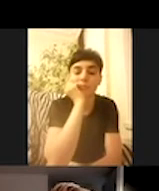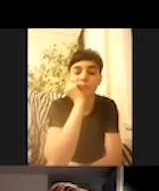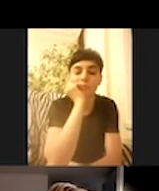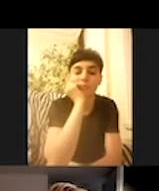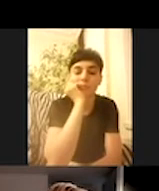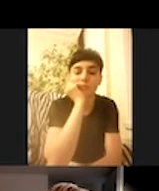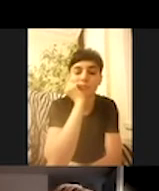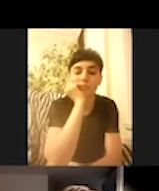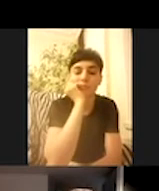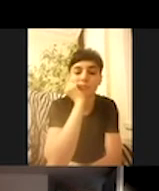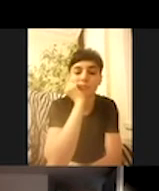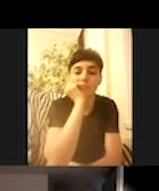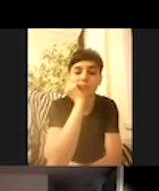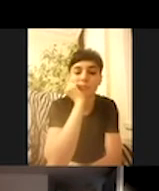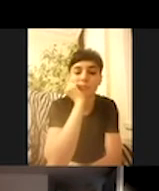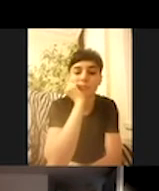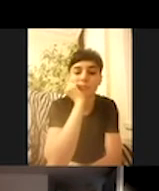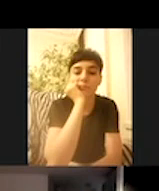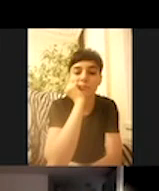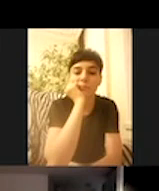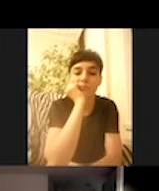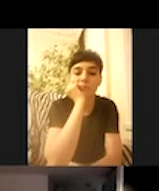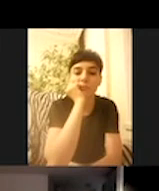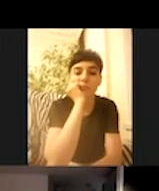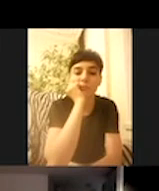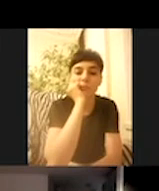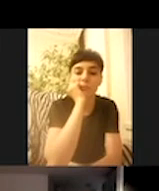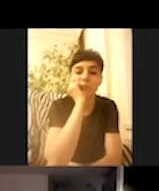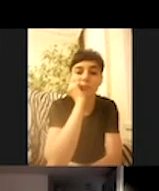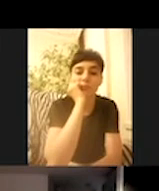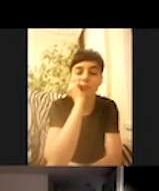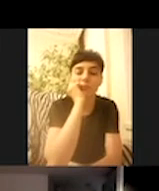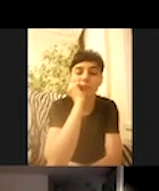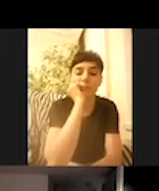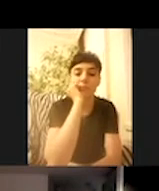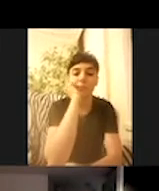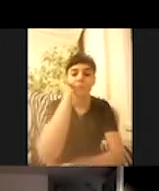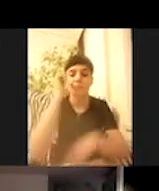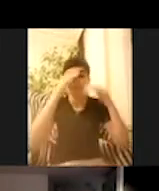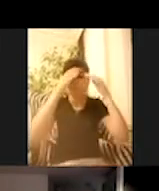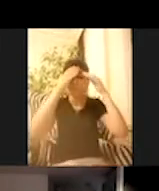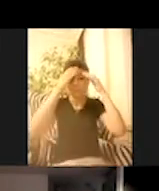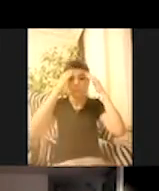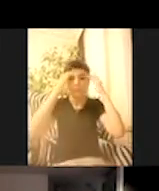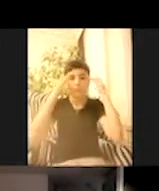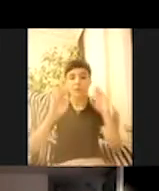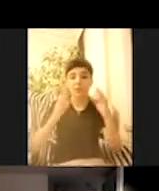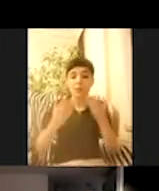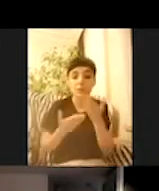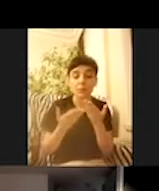This is for a dance performance with children here in the Netherlands, in